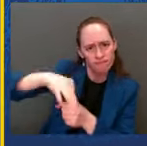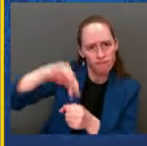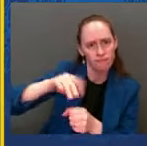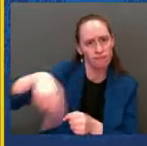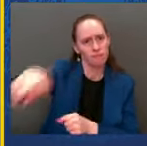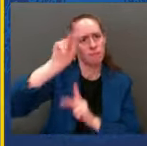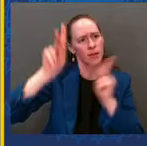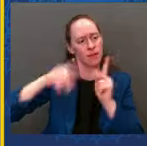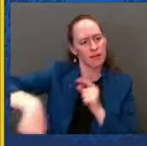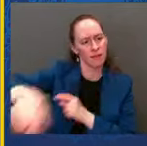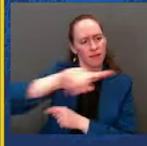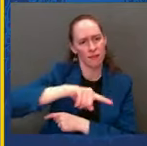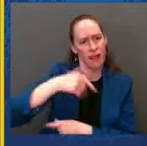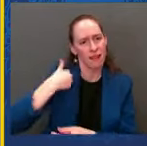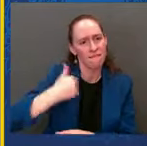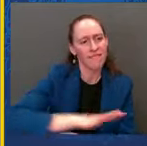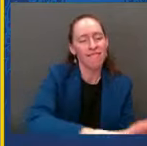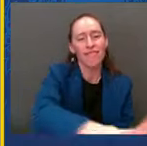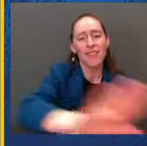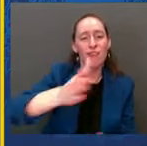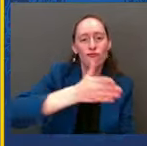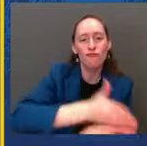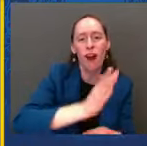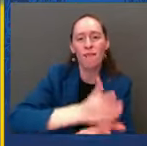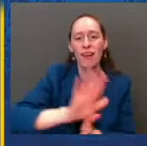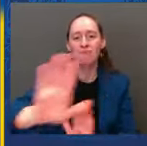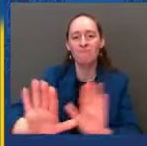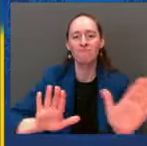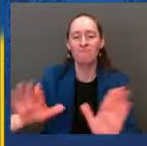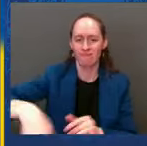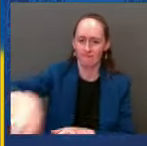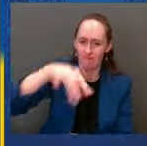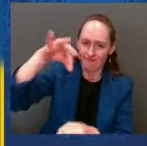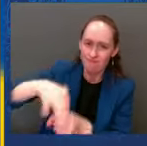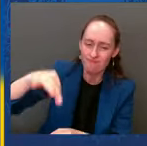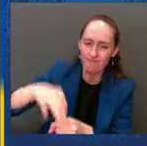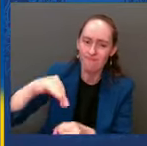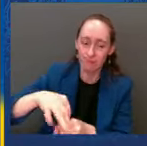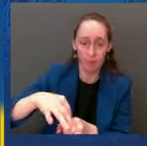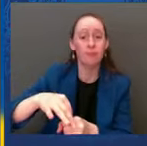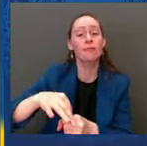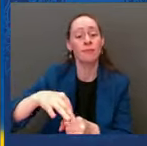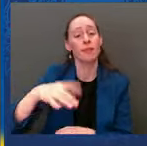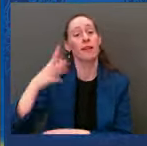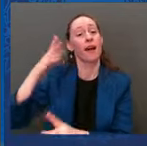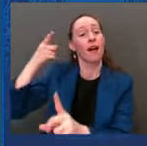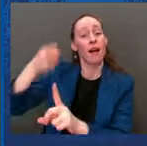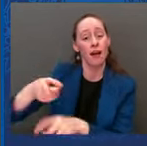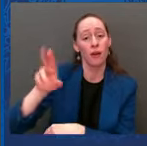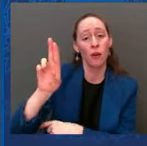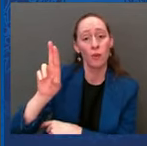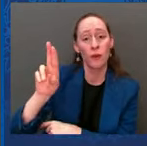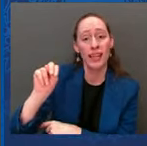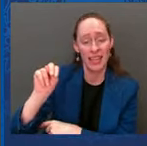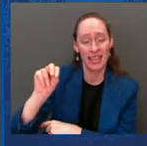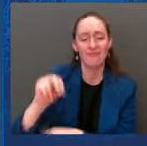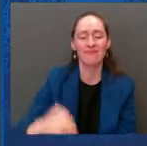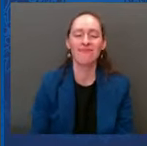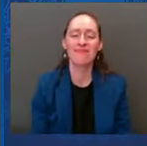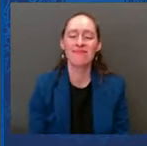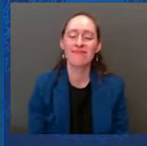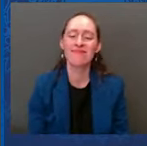times, including the United Nations General Assembly, to condemn Russia's aggression and support a just